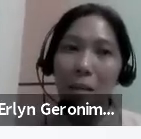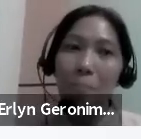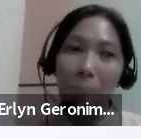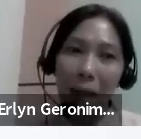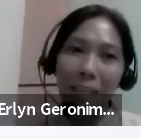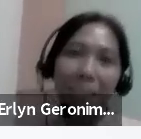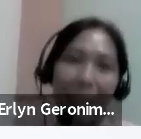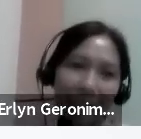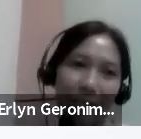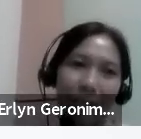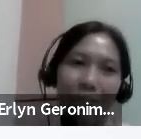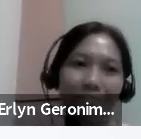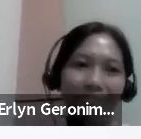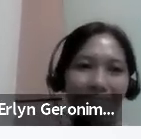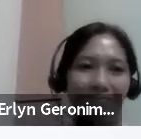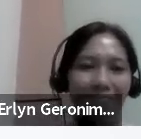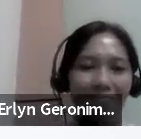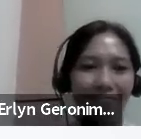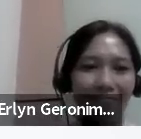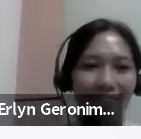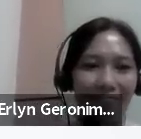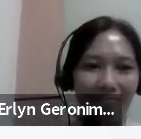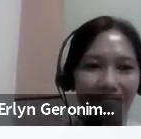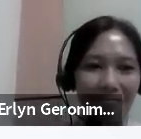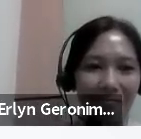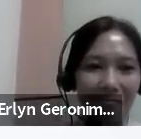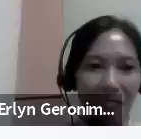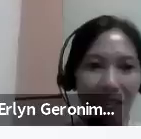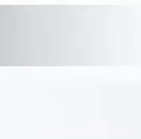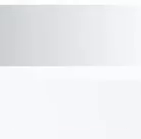STKIP Pamane Talino.